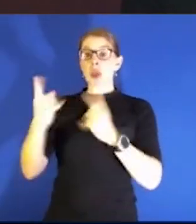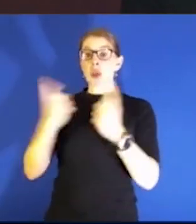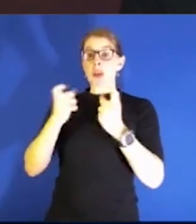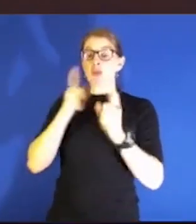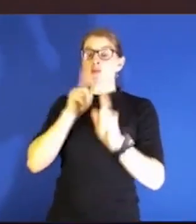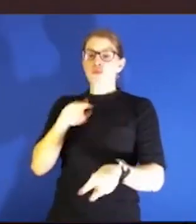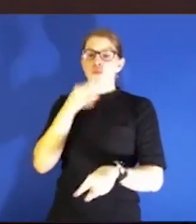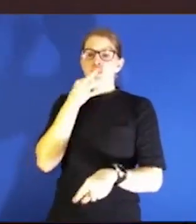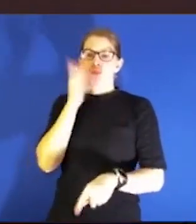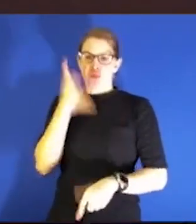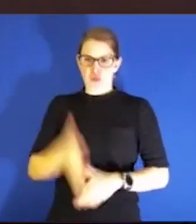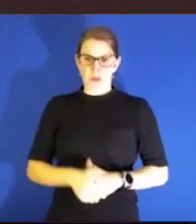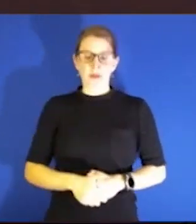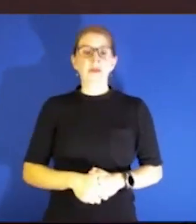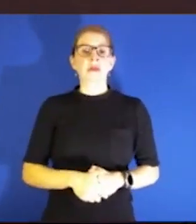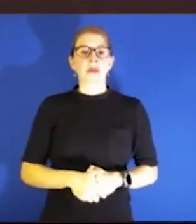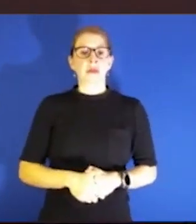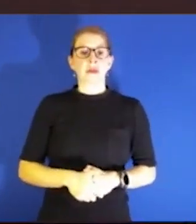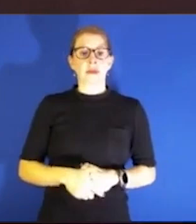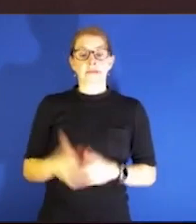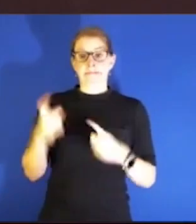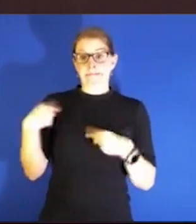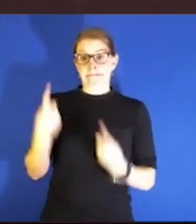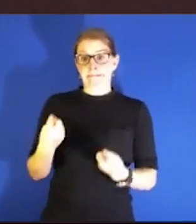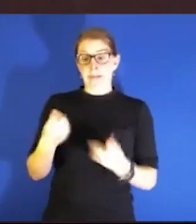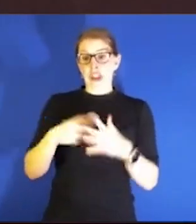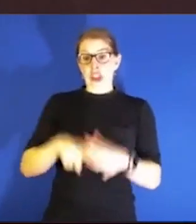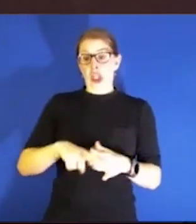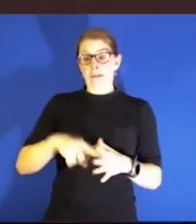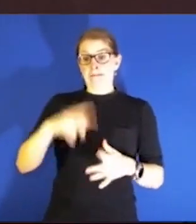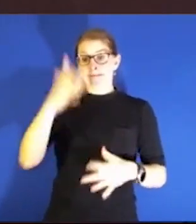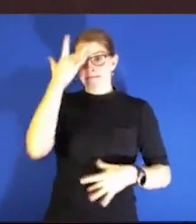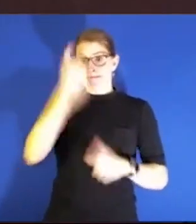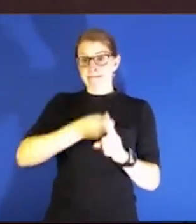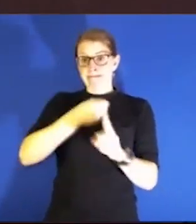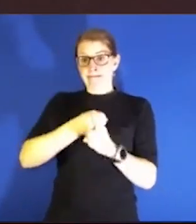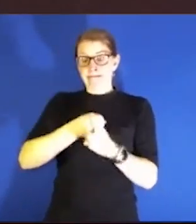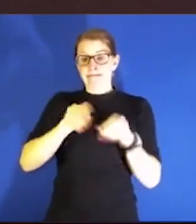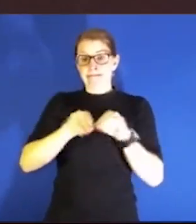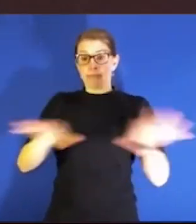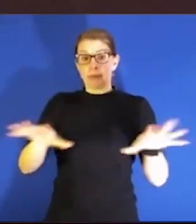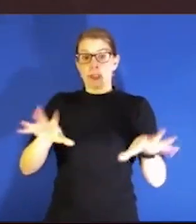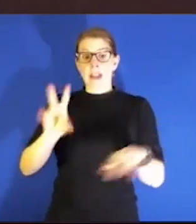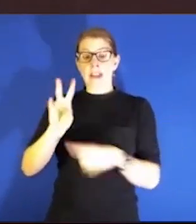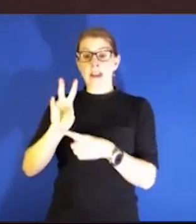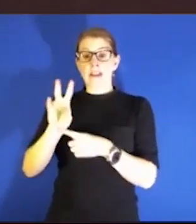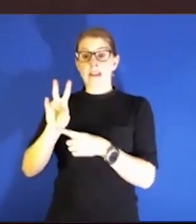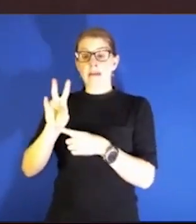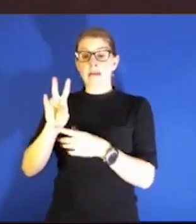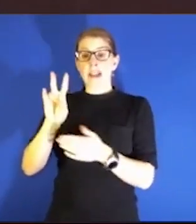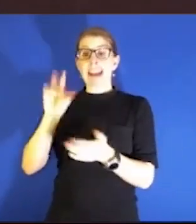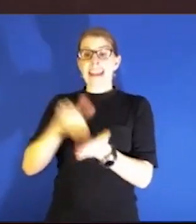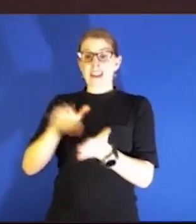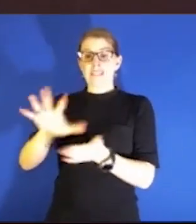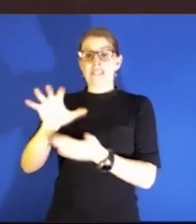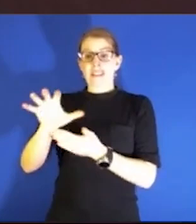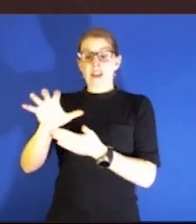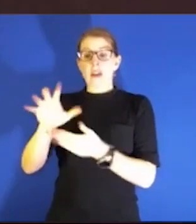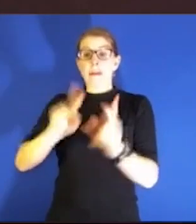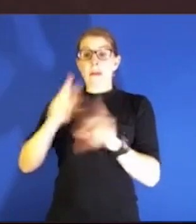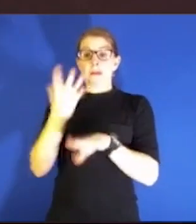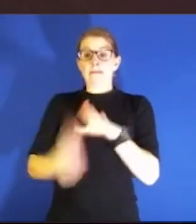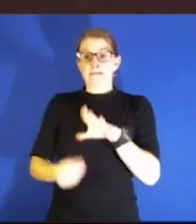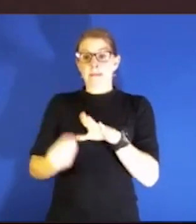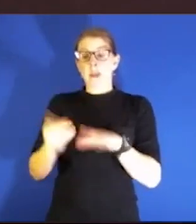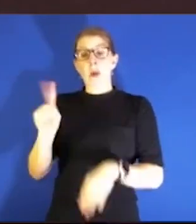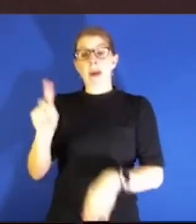a moment. But since the start of the pandemic, more than 7,500 people have lost their lives to COVID-19 in Kansas. Here at the University